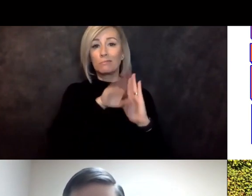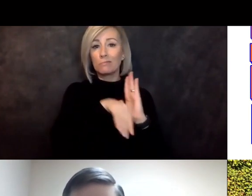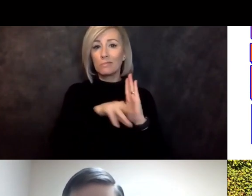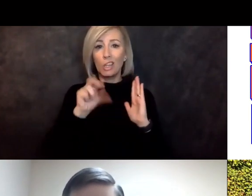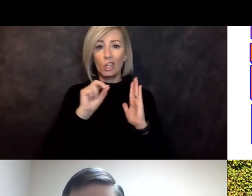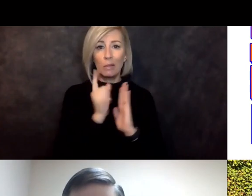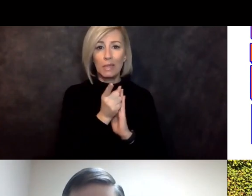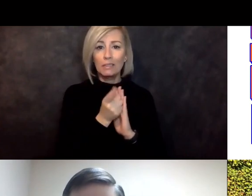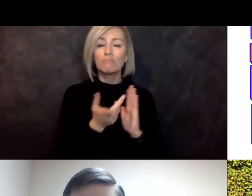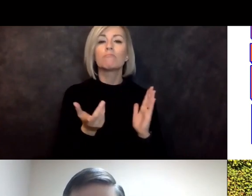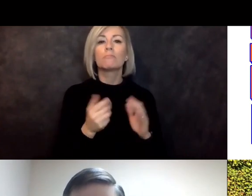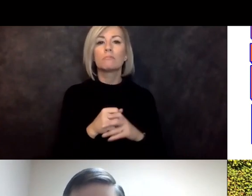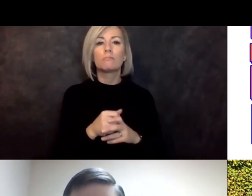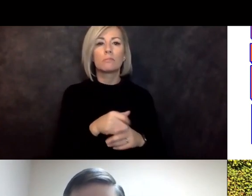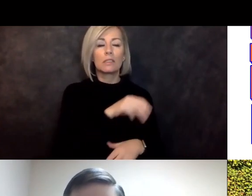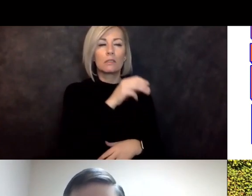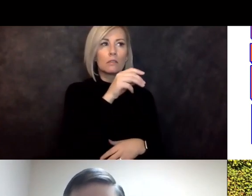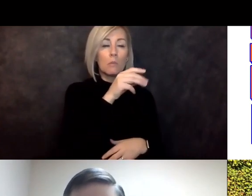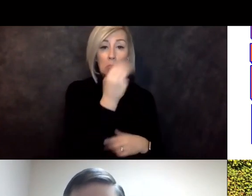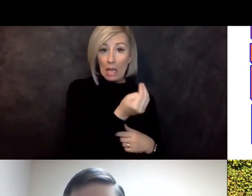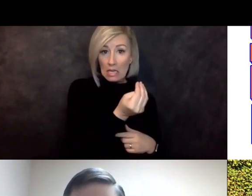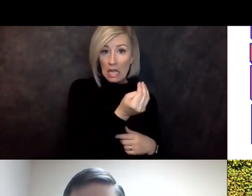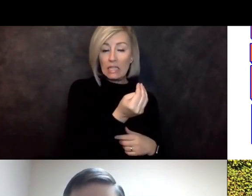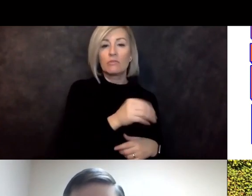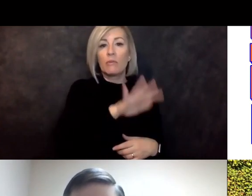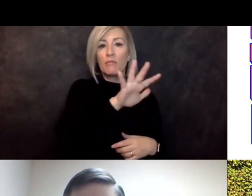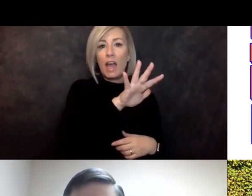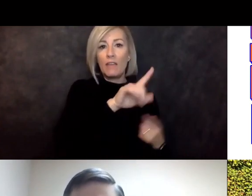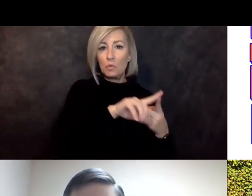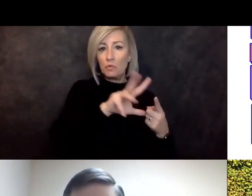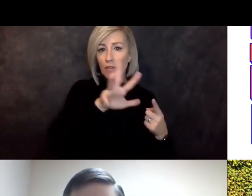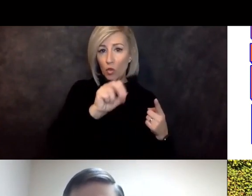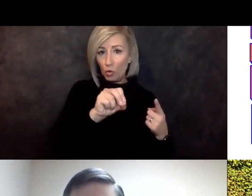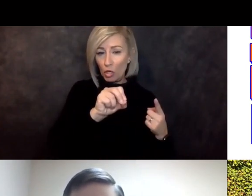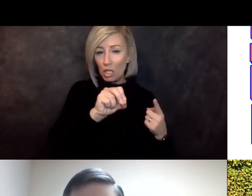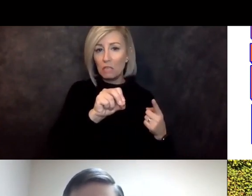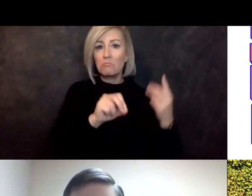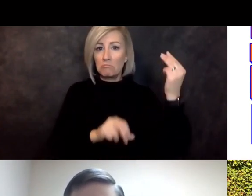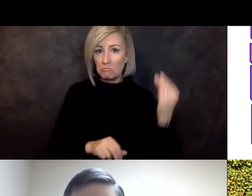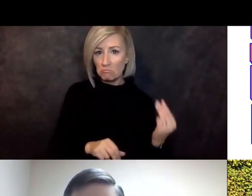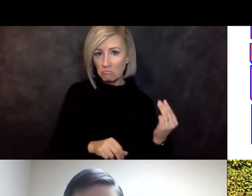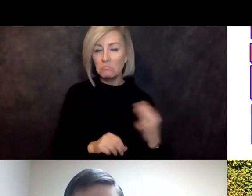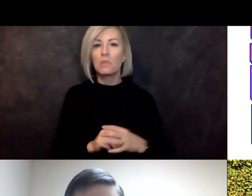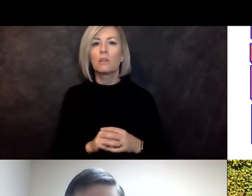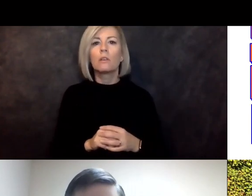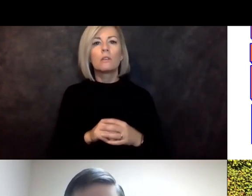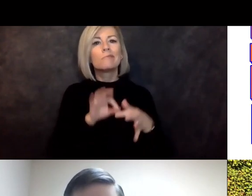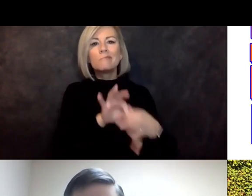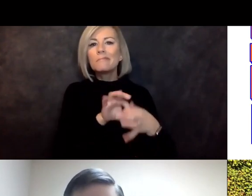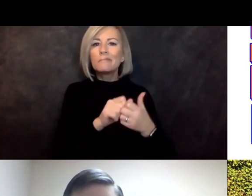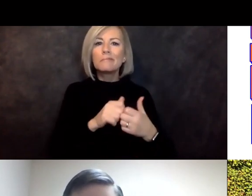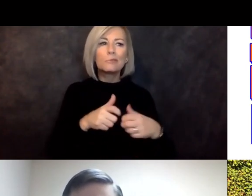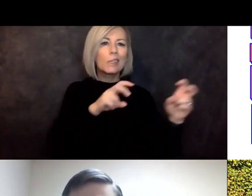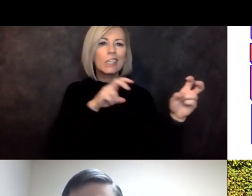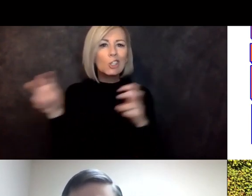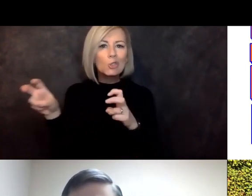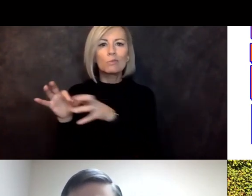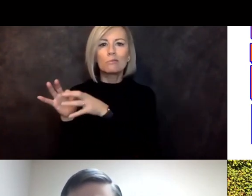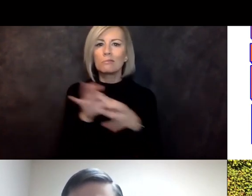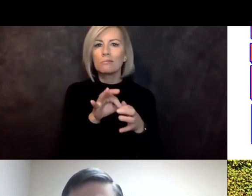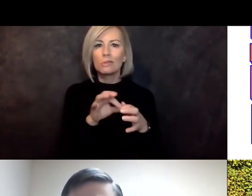airs on Mondays from 5 to 5.30 p.m. And it's all about issues that are important to